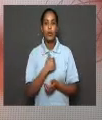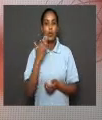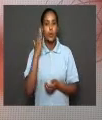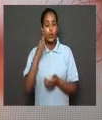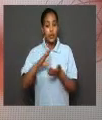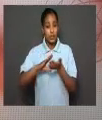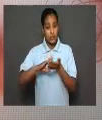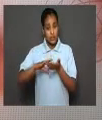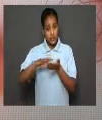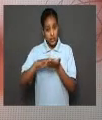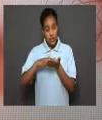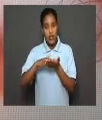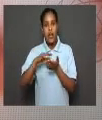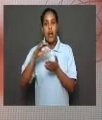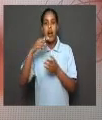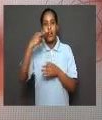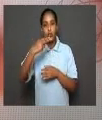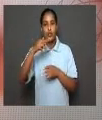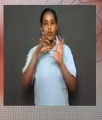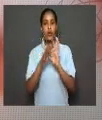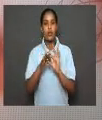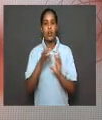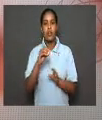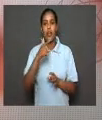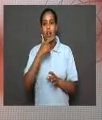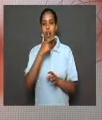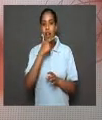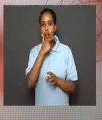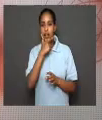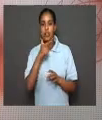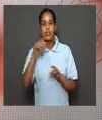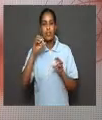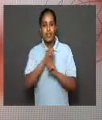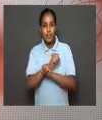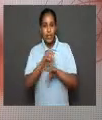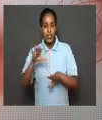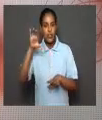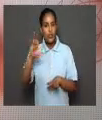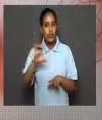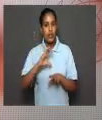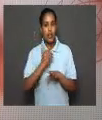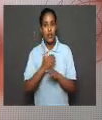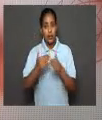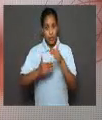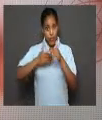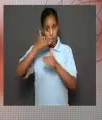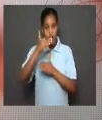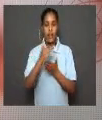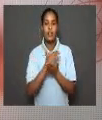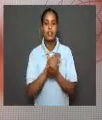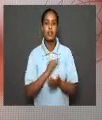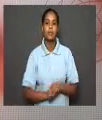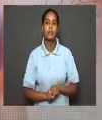will study hydrogen bonding and London dispersion forces in our following